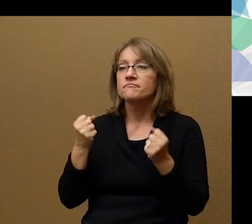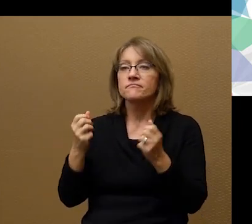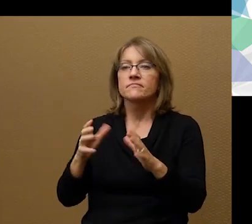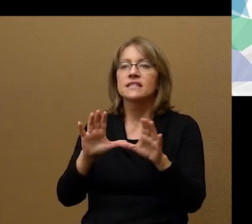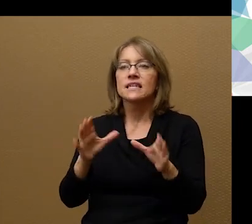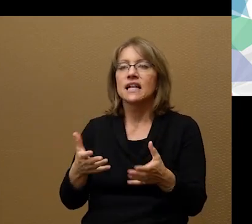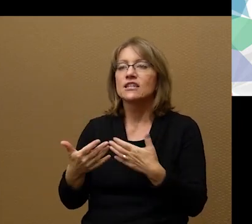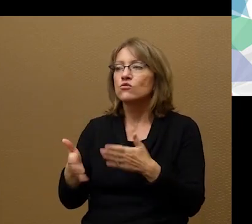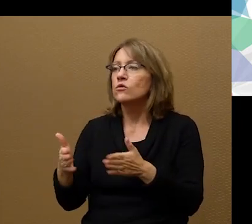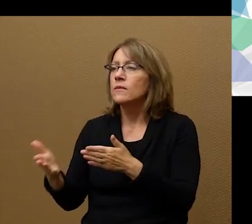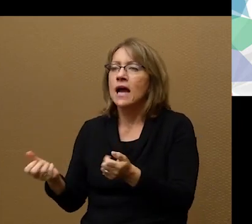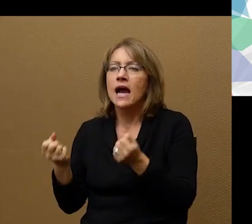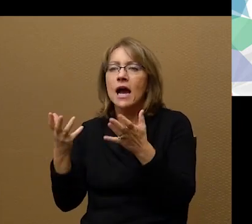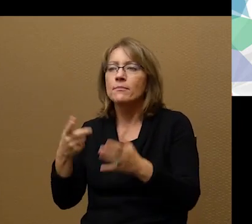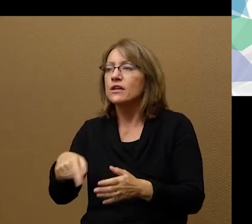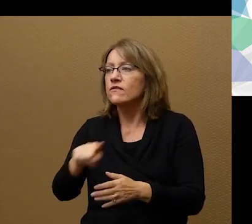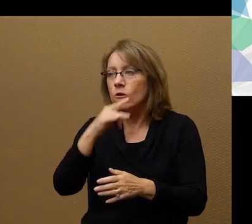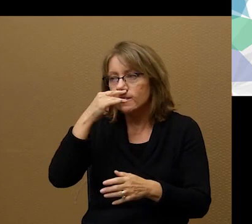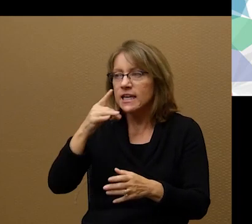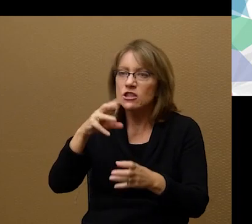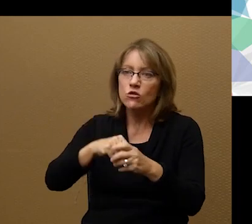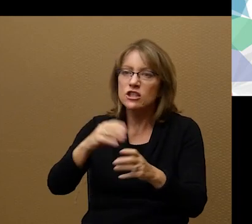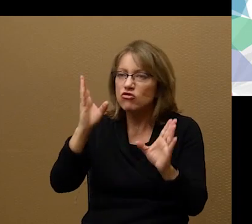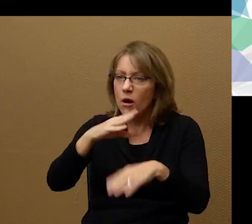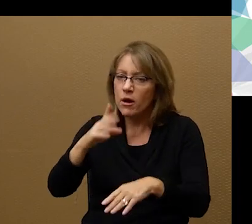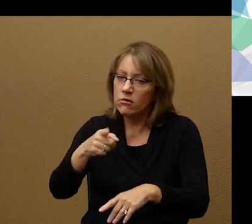how many of these kids are getting in trouble?